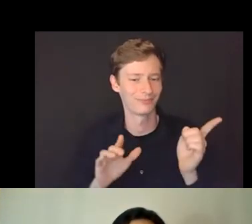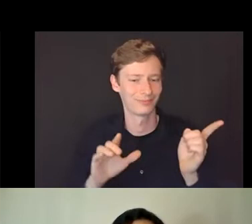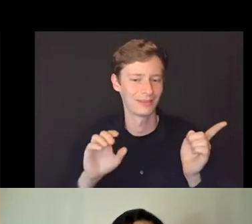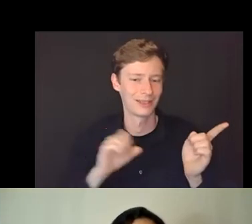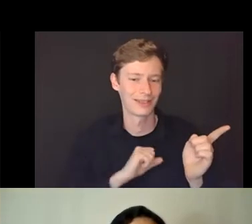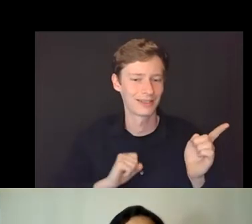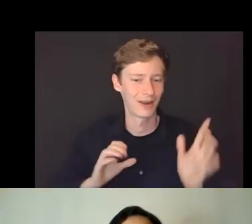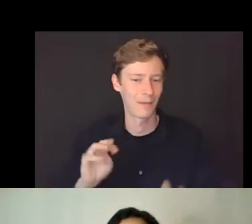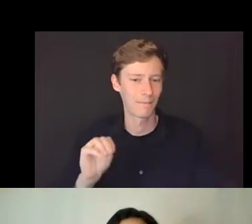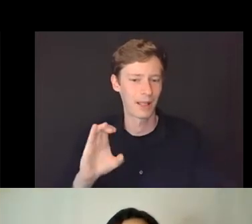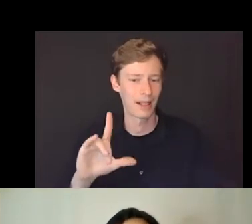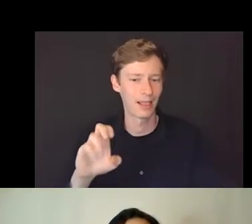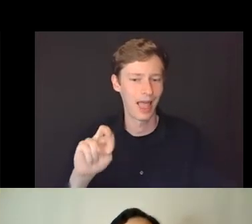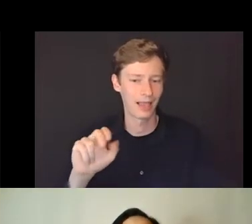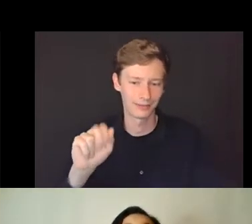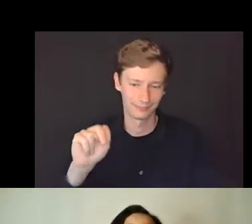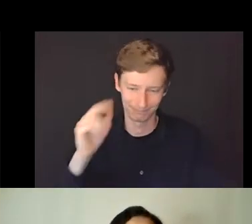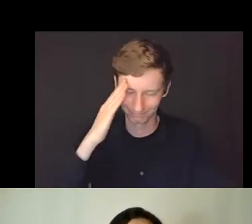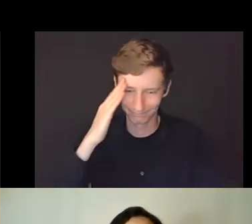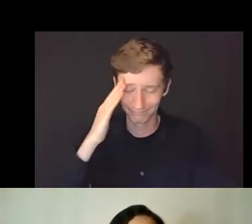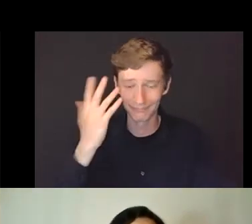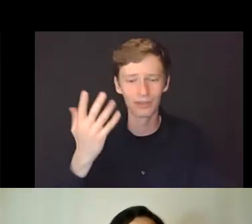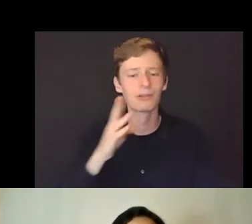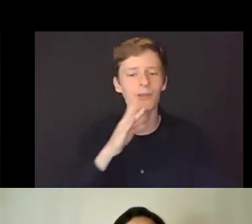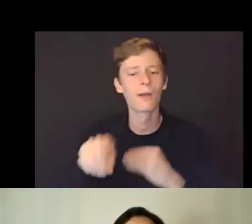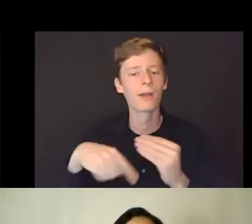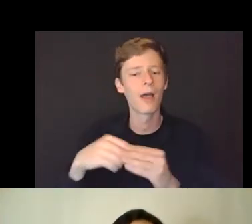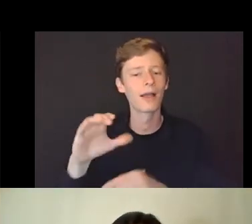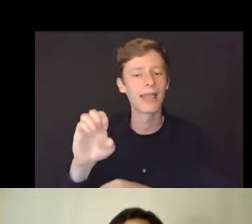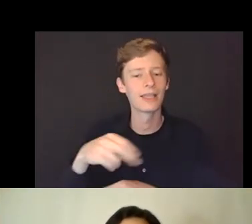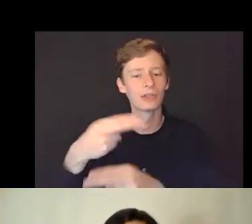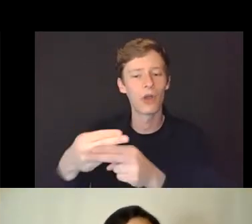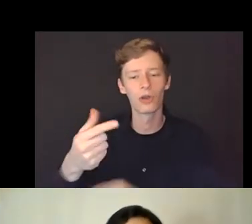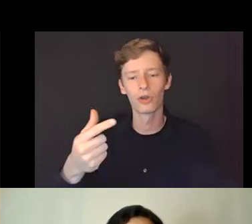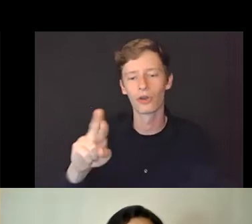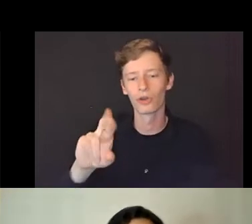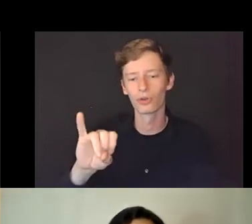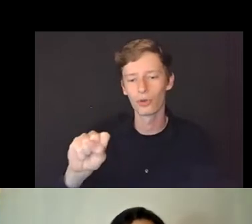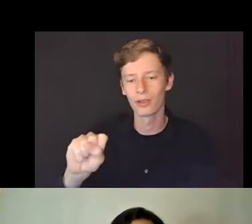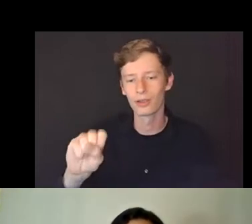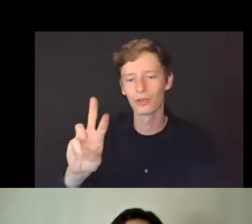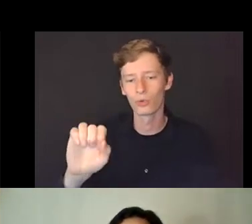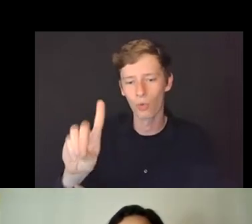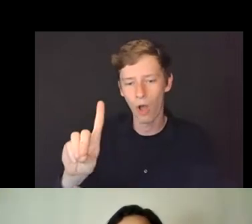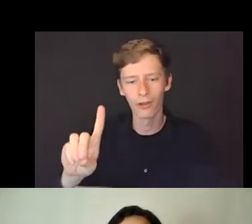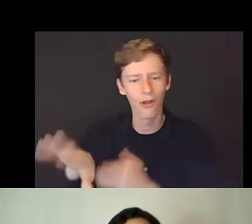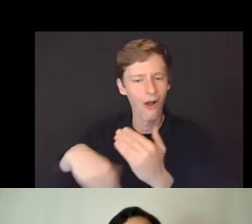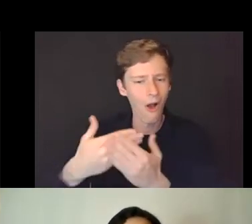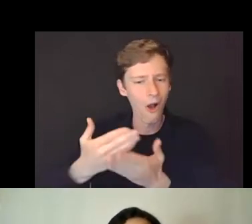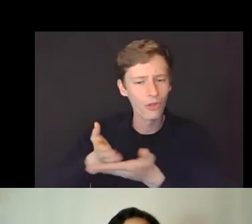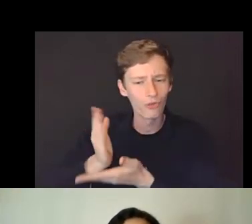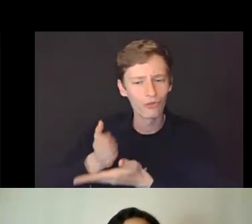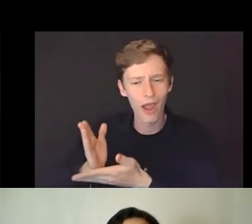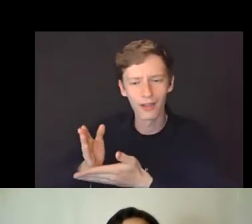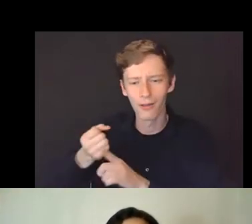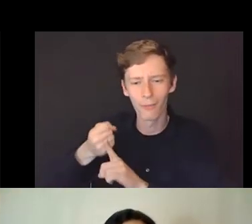on down, and we talked about the penumbra of rights that emanate and all that we learned, it's almost